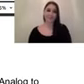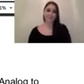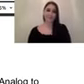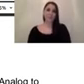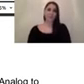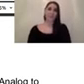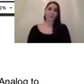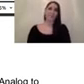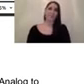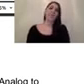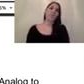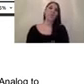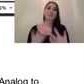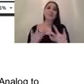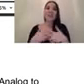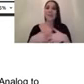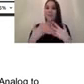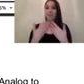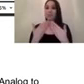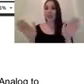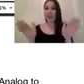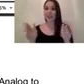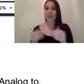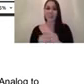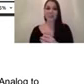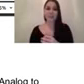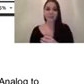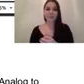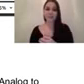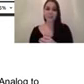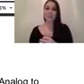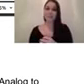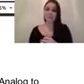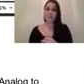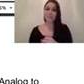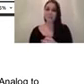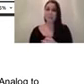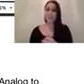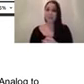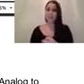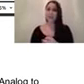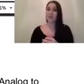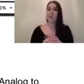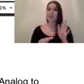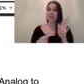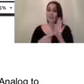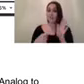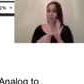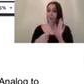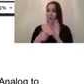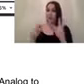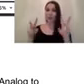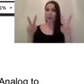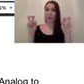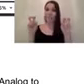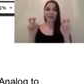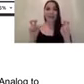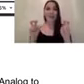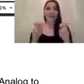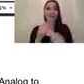Dynamic range is also a really important topic. We will be defining it as the ratio between the minimum